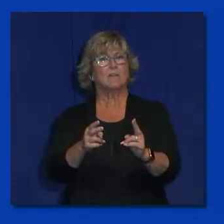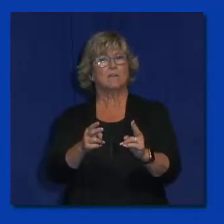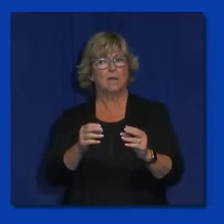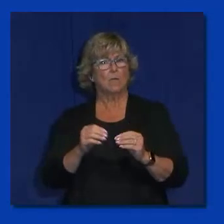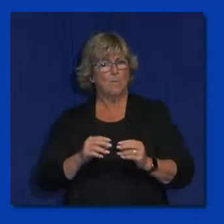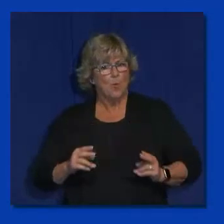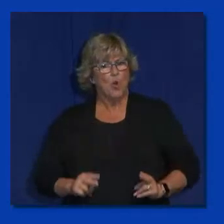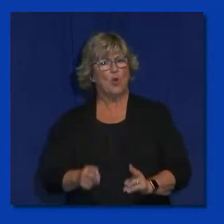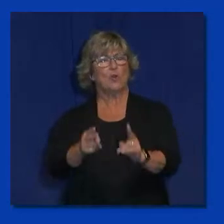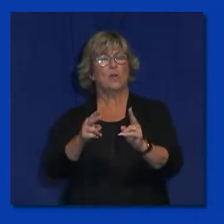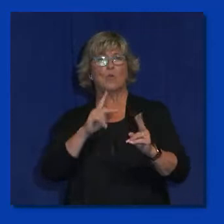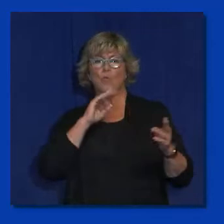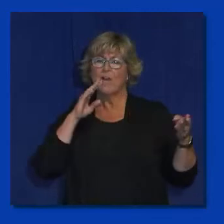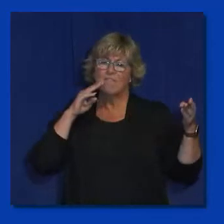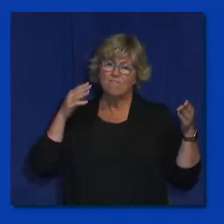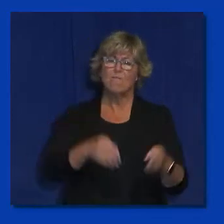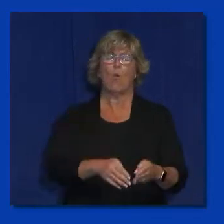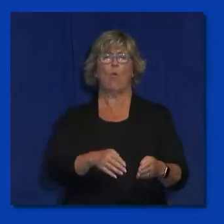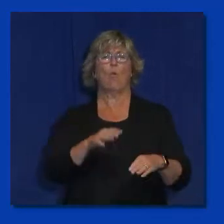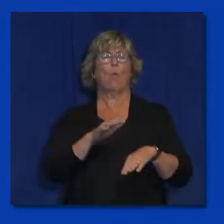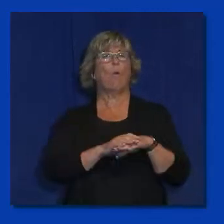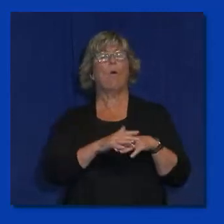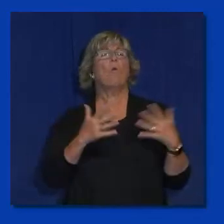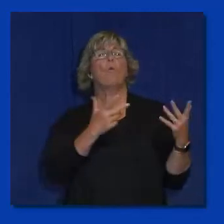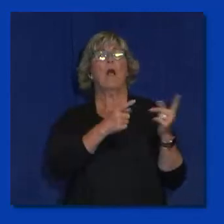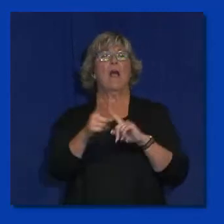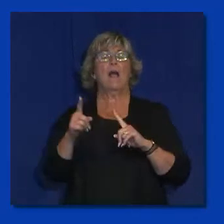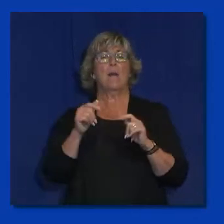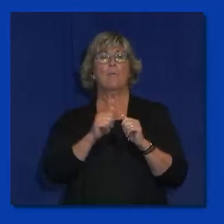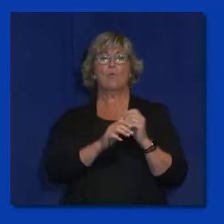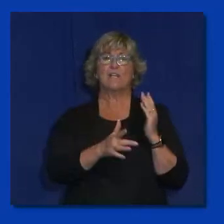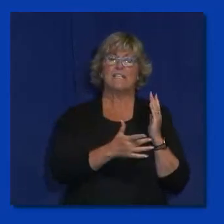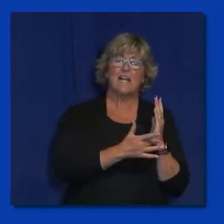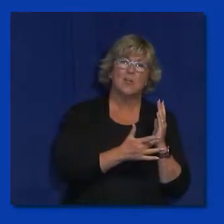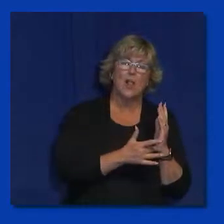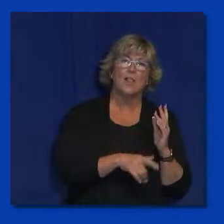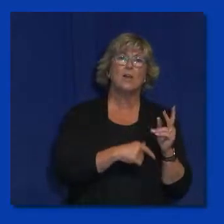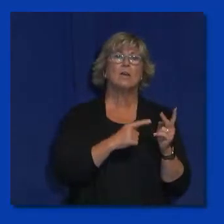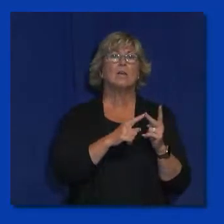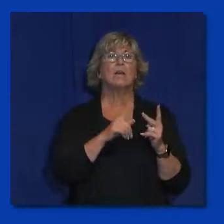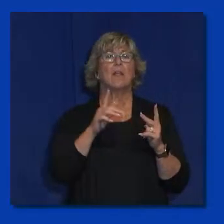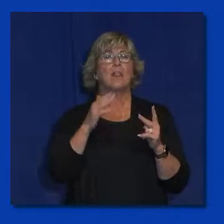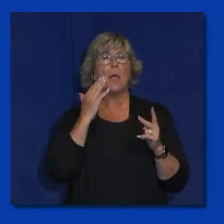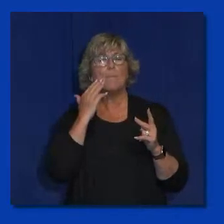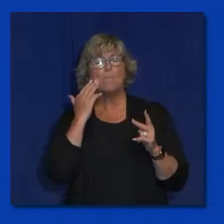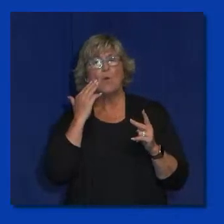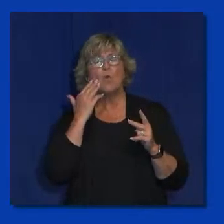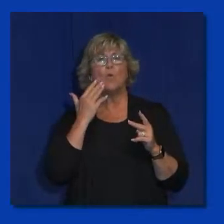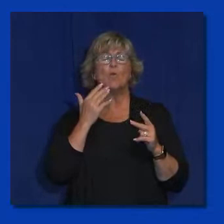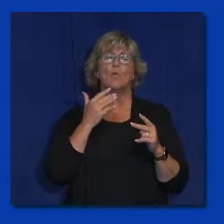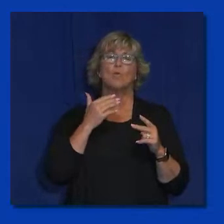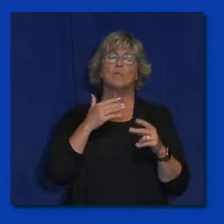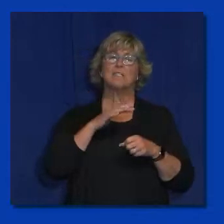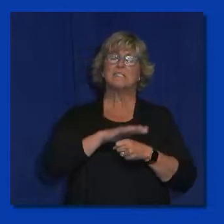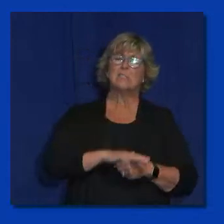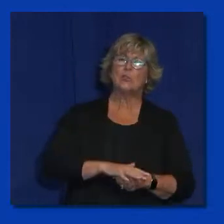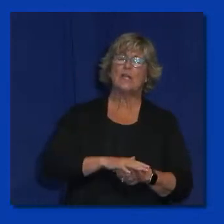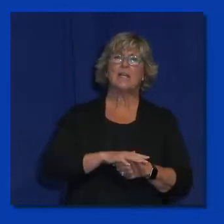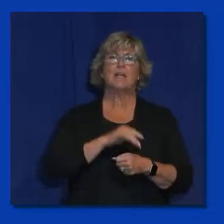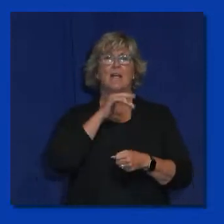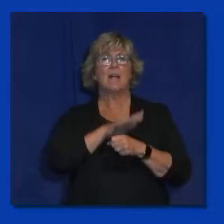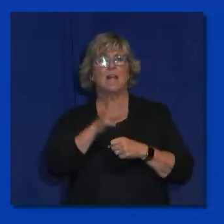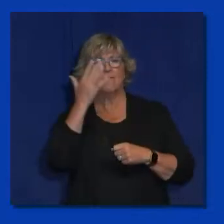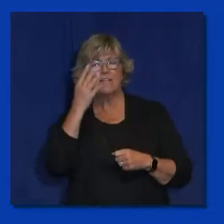urgency and really focus on what's happening with technology, people's moods, stress, lack of sleep, feeling isolated,